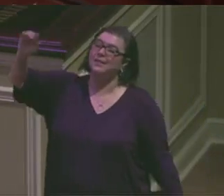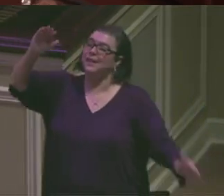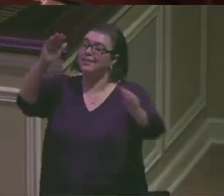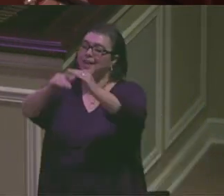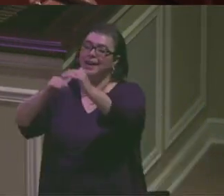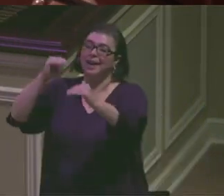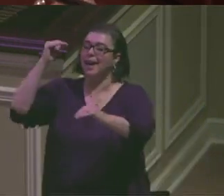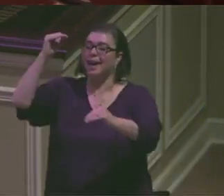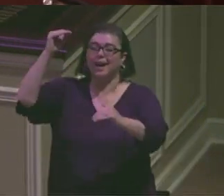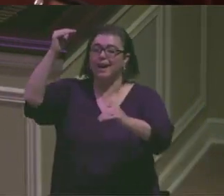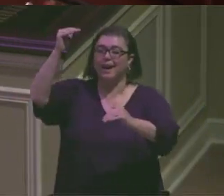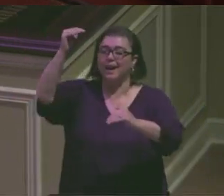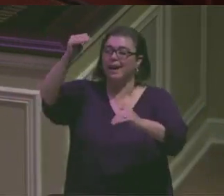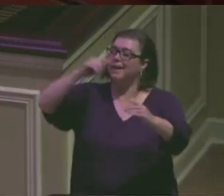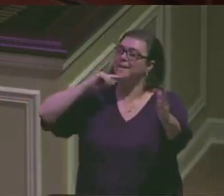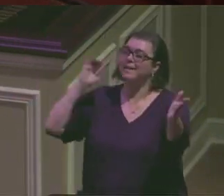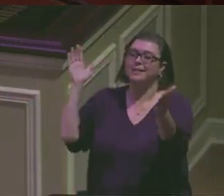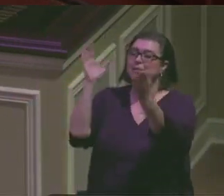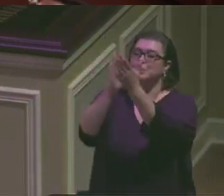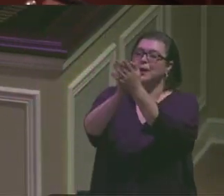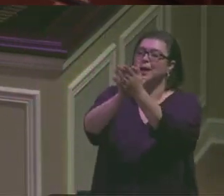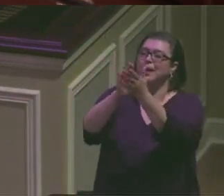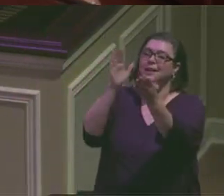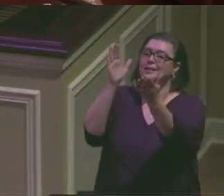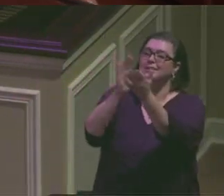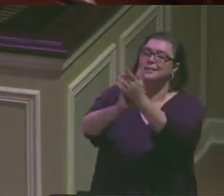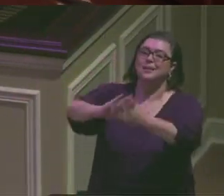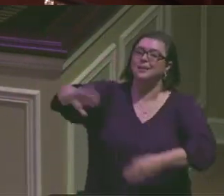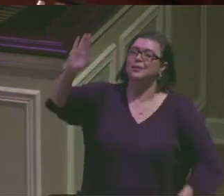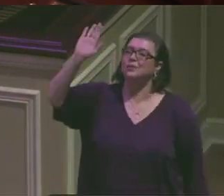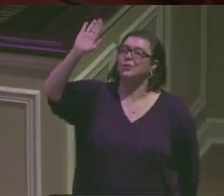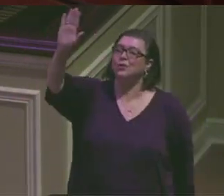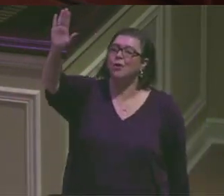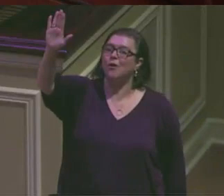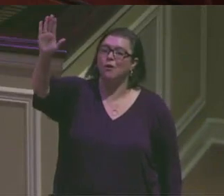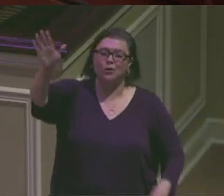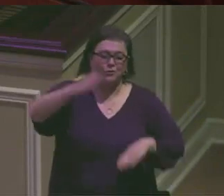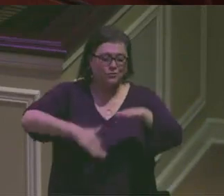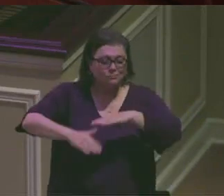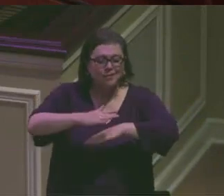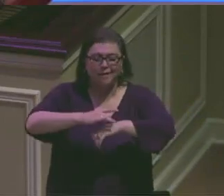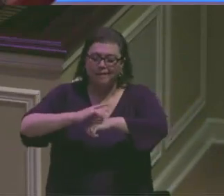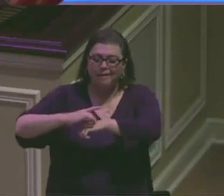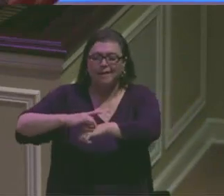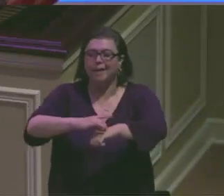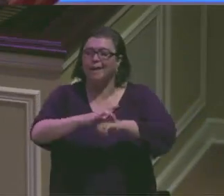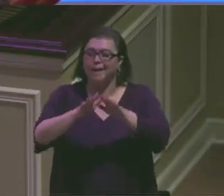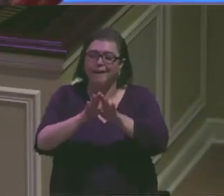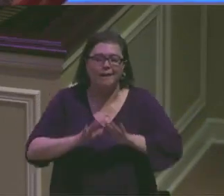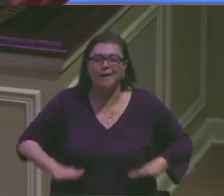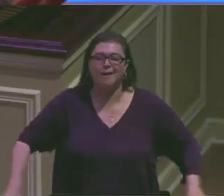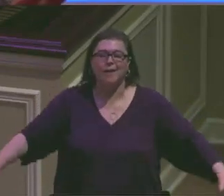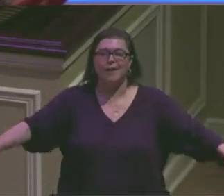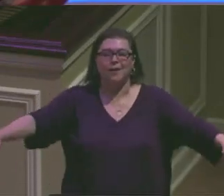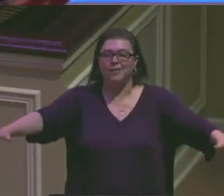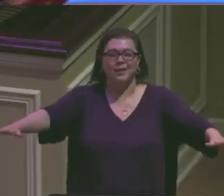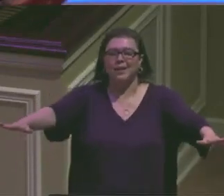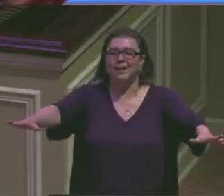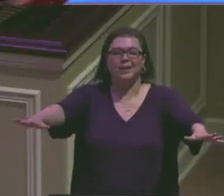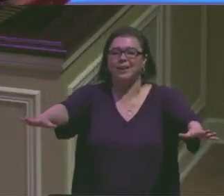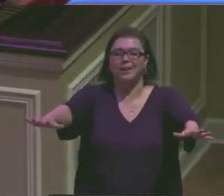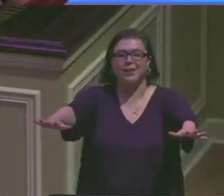yours. The highest praise is yours. In all